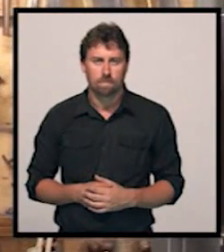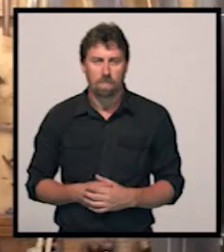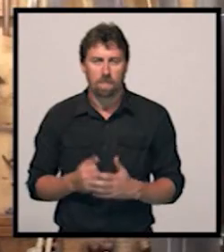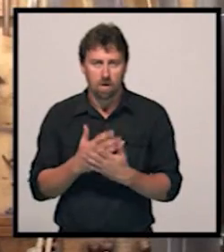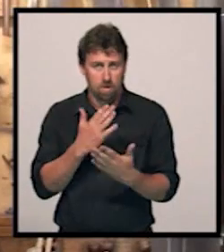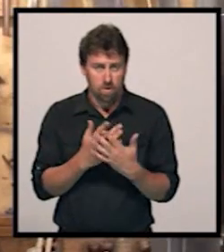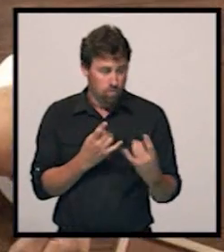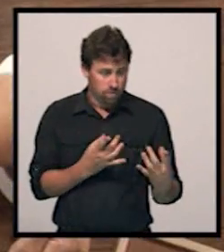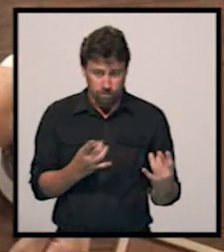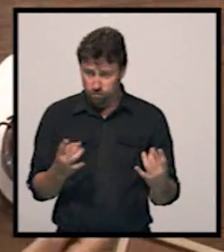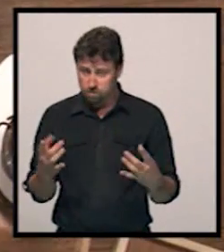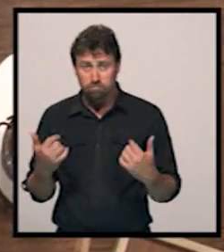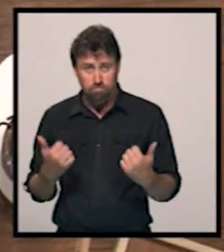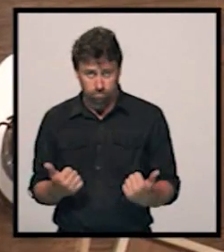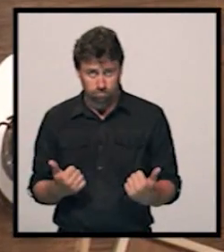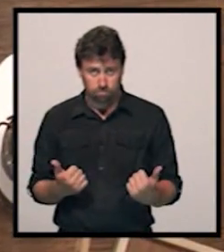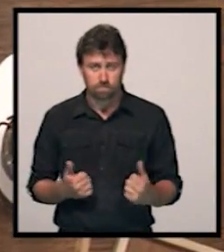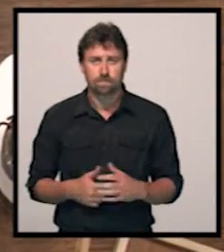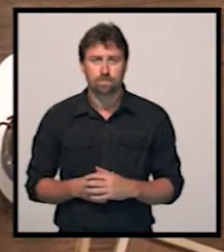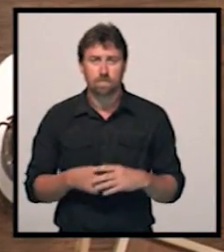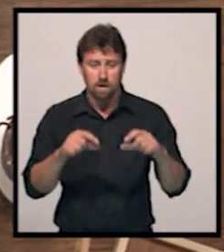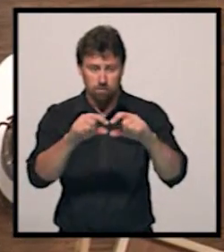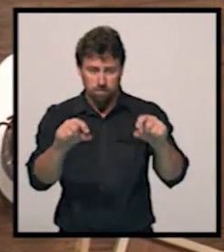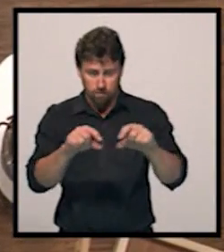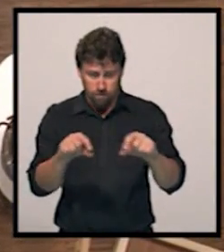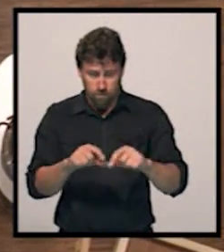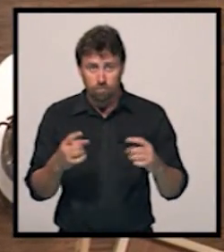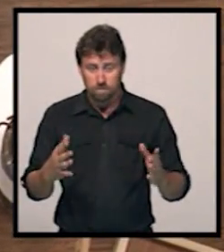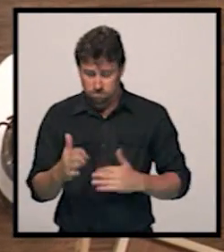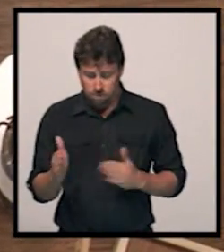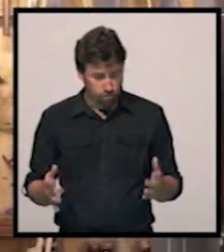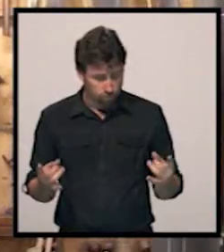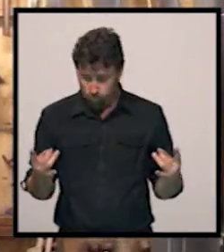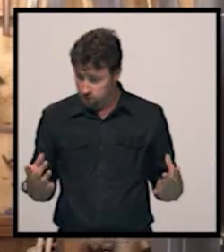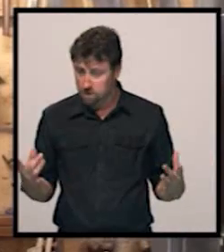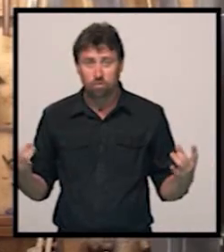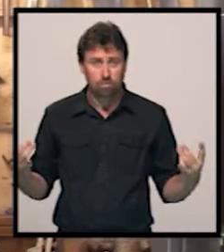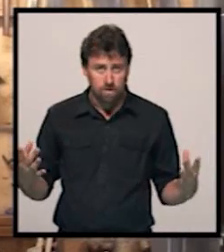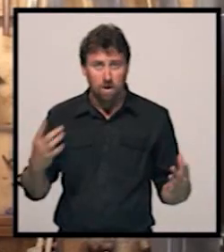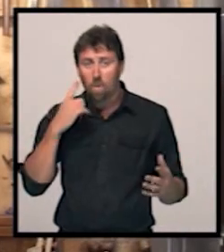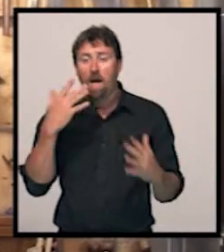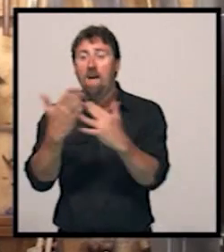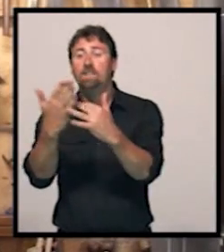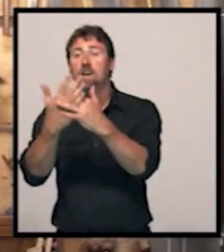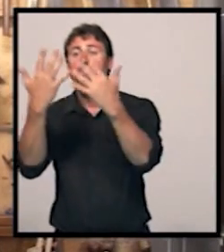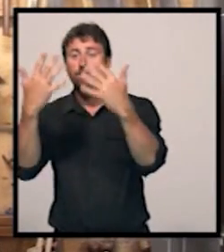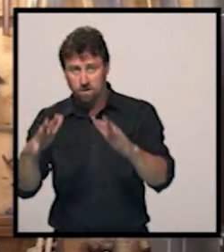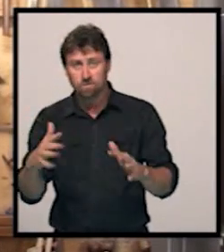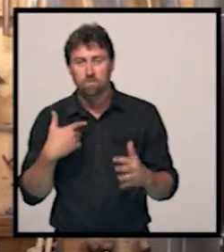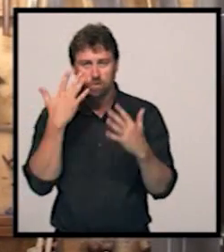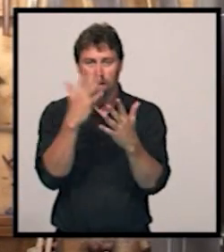got the glue ready, you've got your strips ready, your box ready, and after the break I'll show you how to glue it all